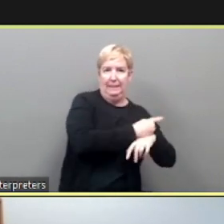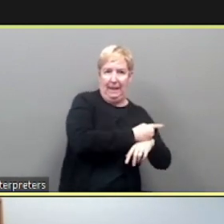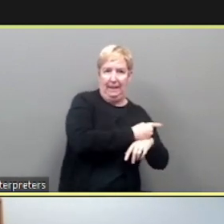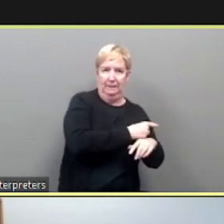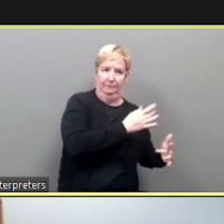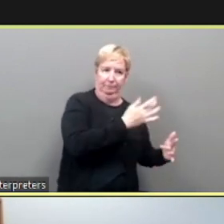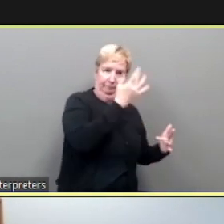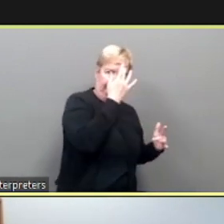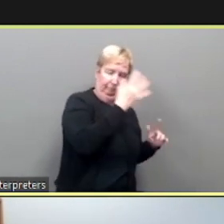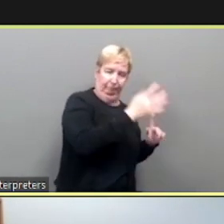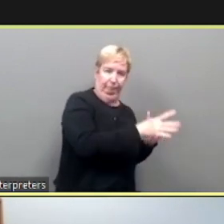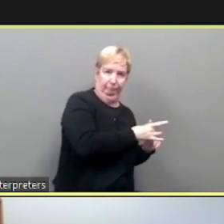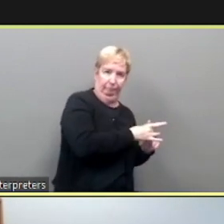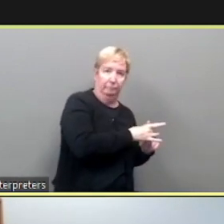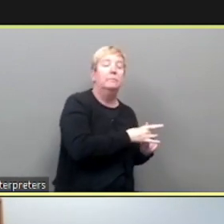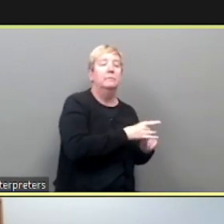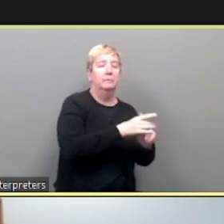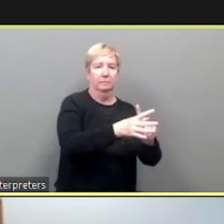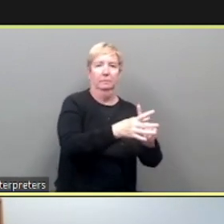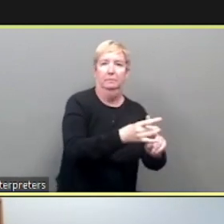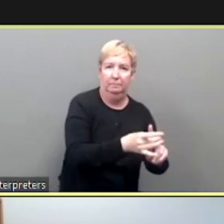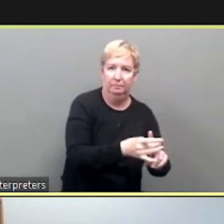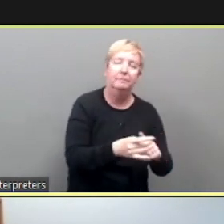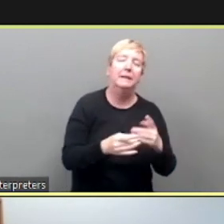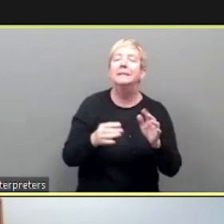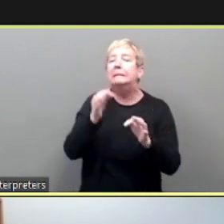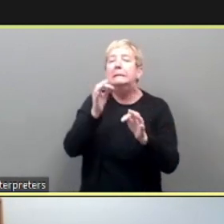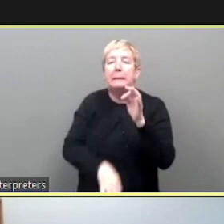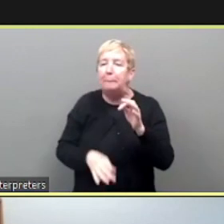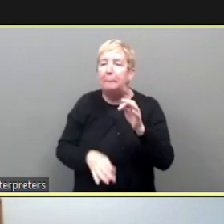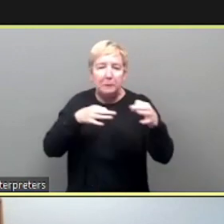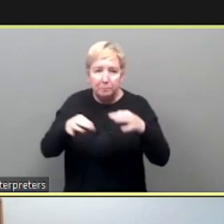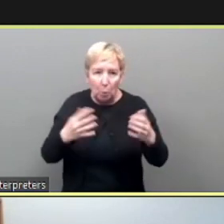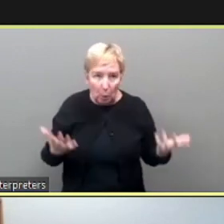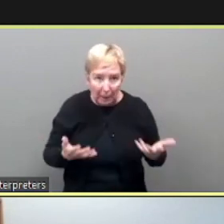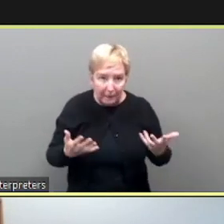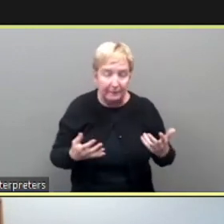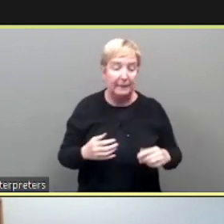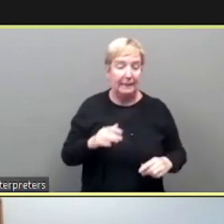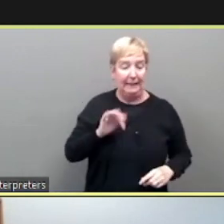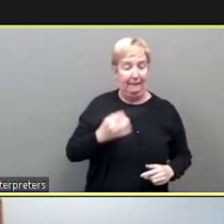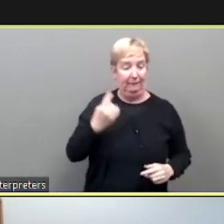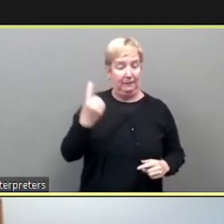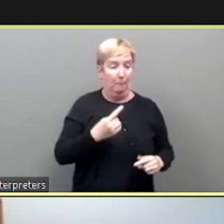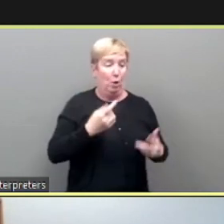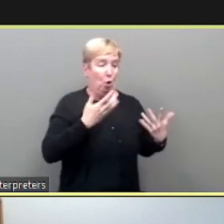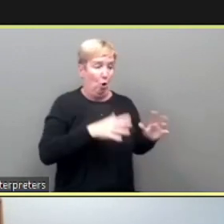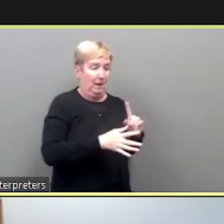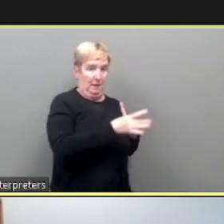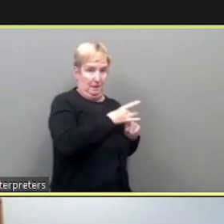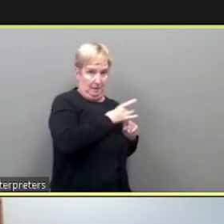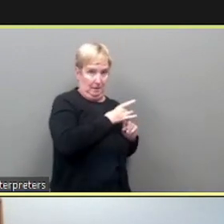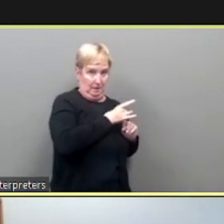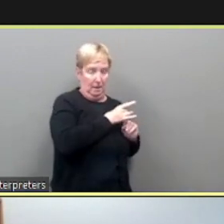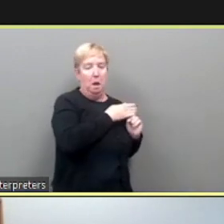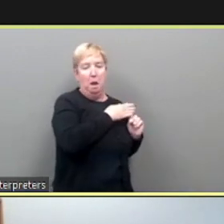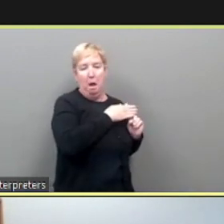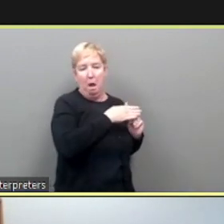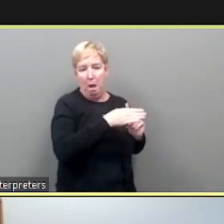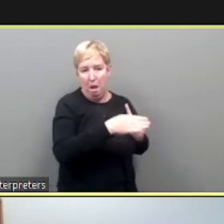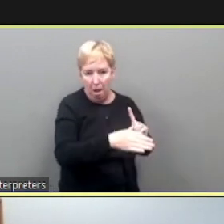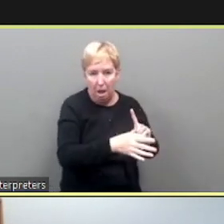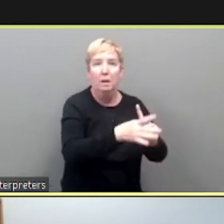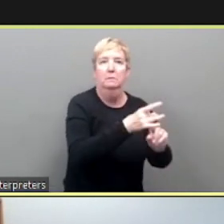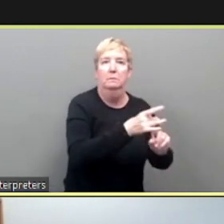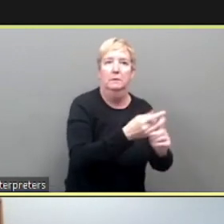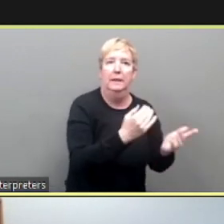plain terms, this means individuals who have evidence of reinfection with the